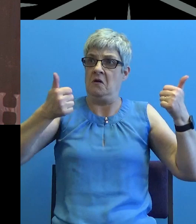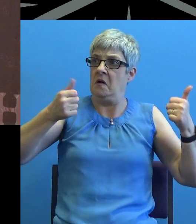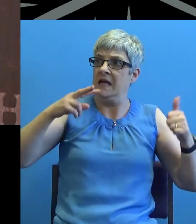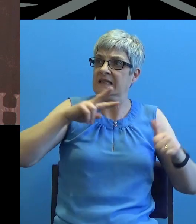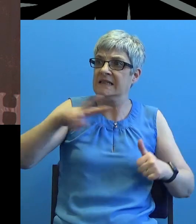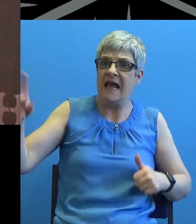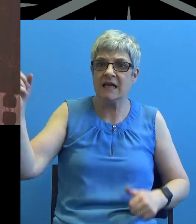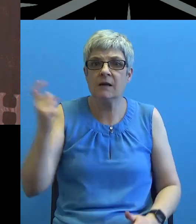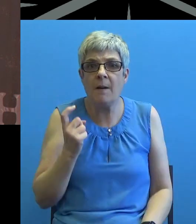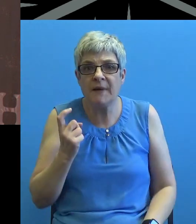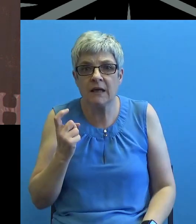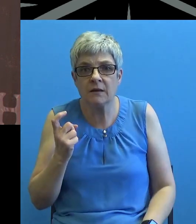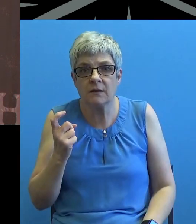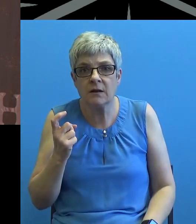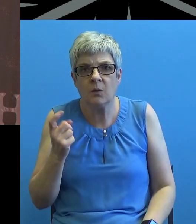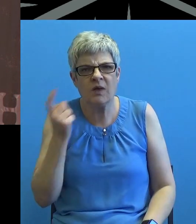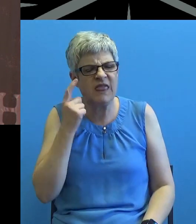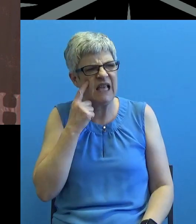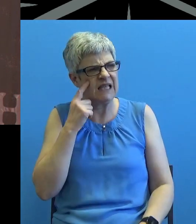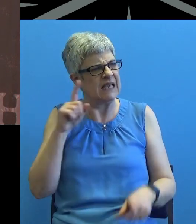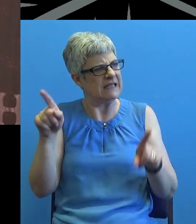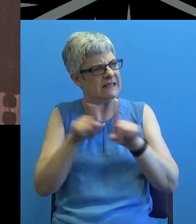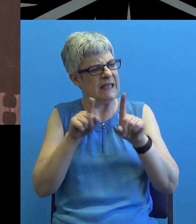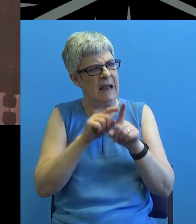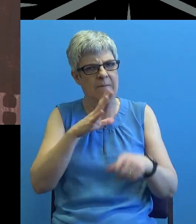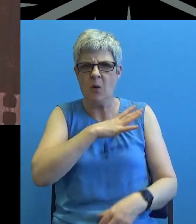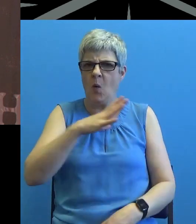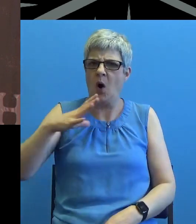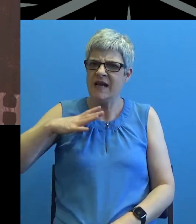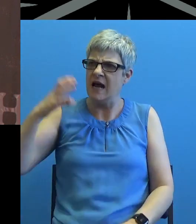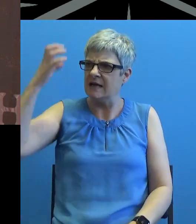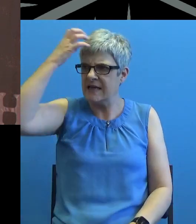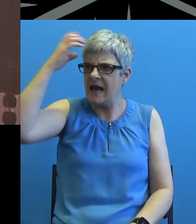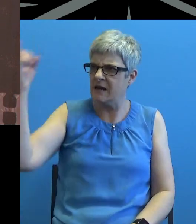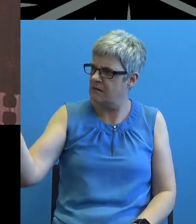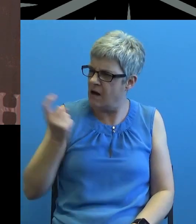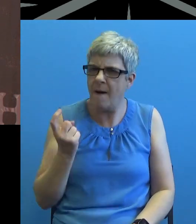We all think he's going to come as the same warrior king the Jews expected.